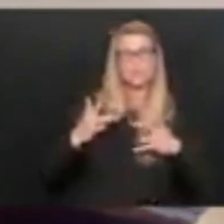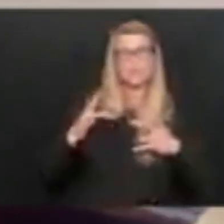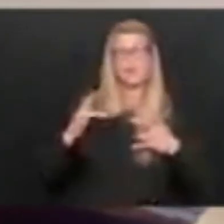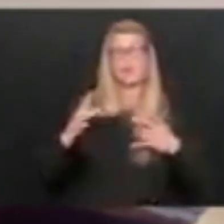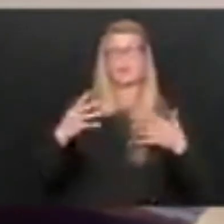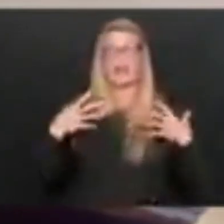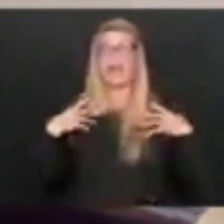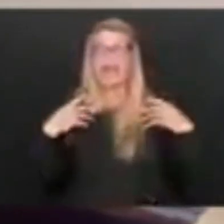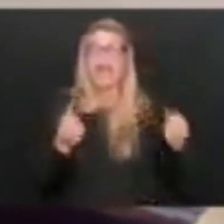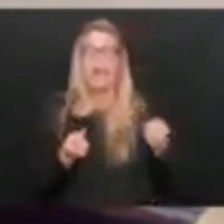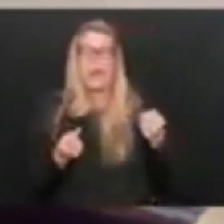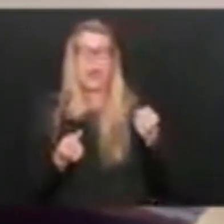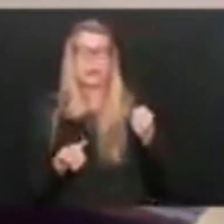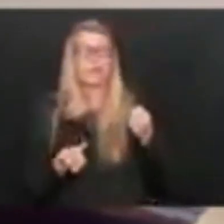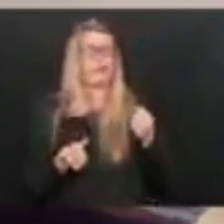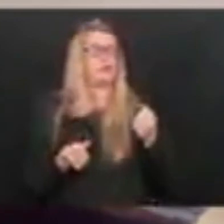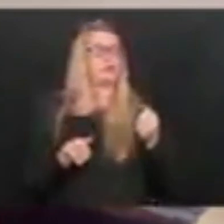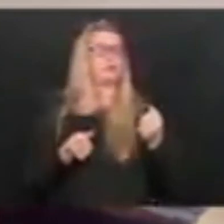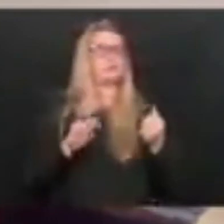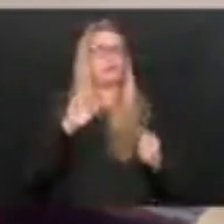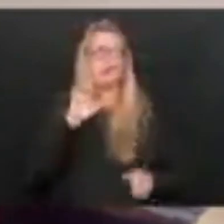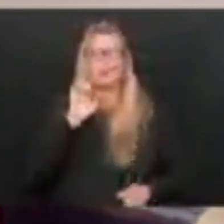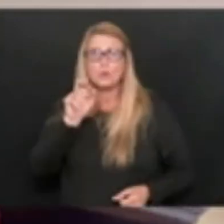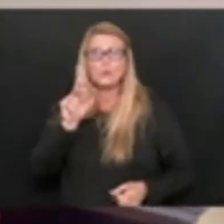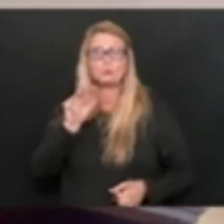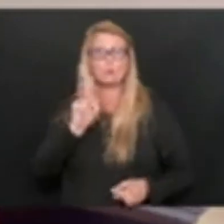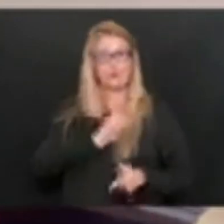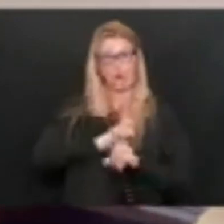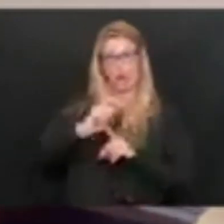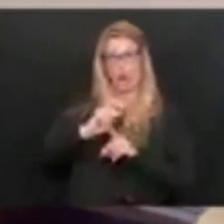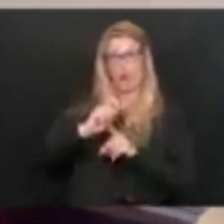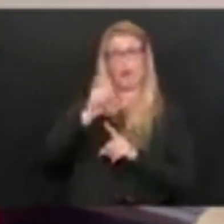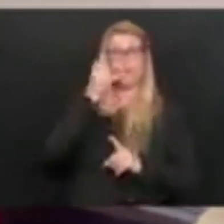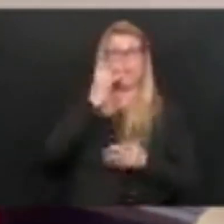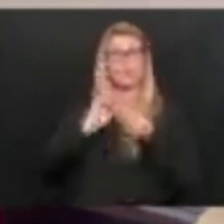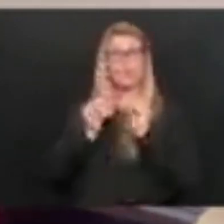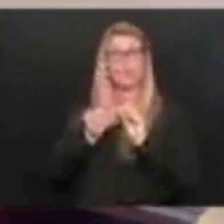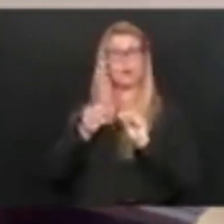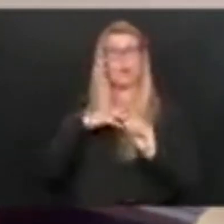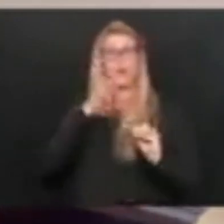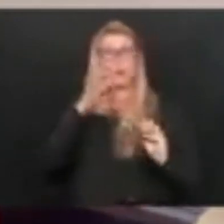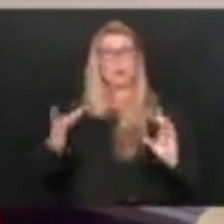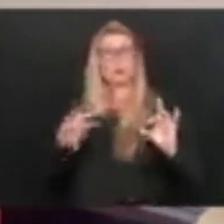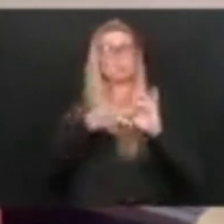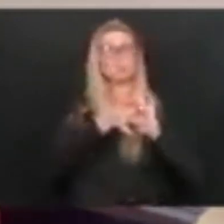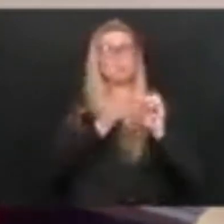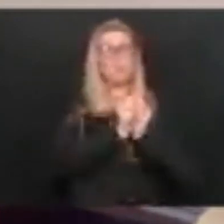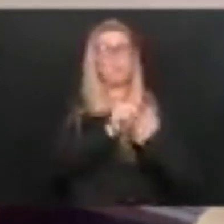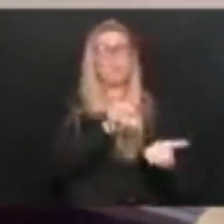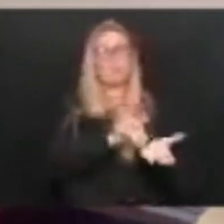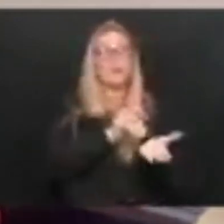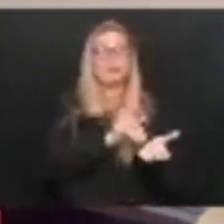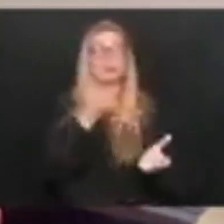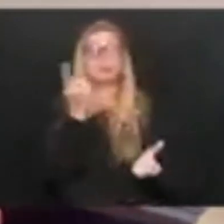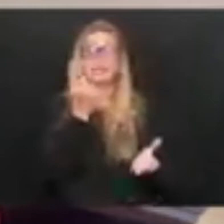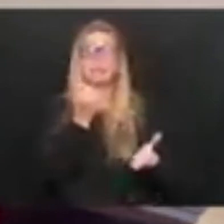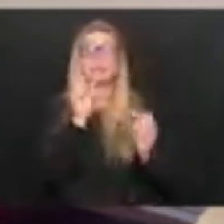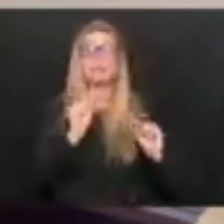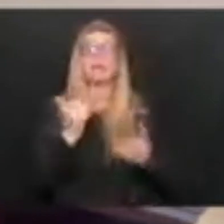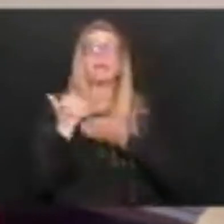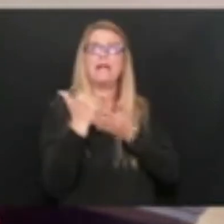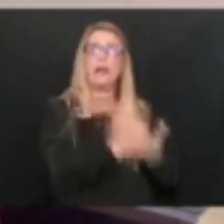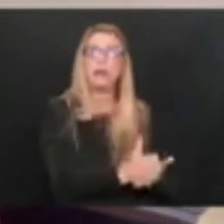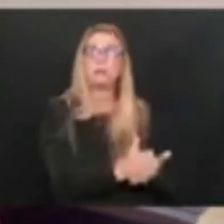health risks or whatever it may be, call our hotline. We will link you up with a medical professional who can walk you through those